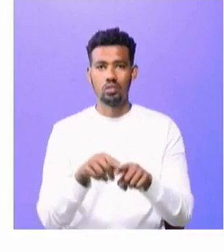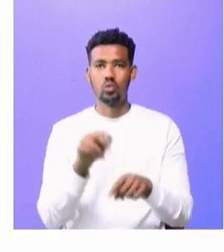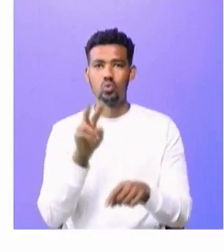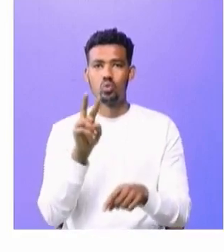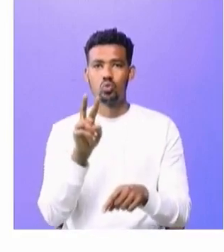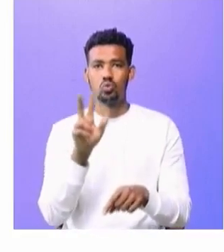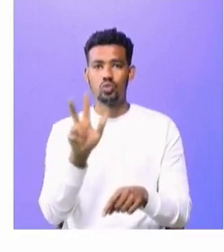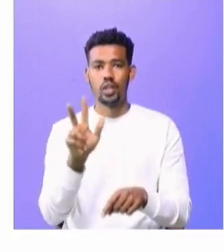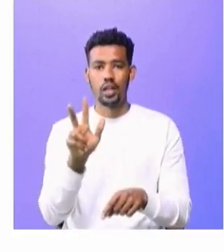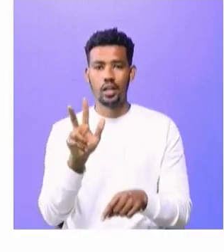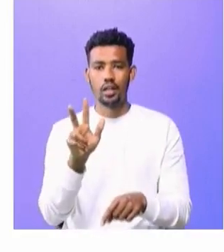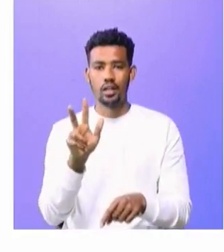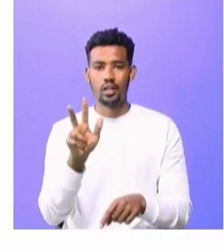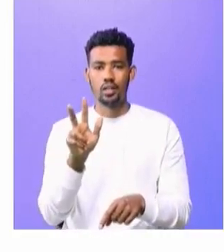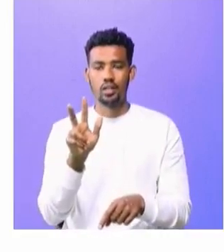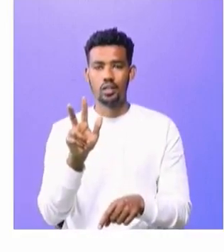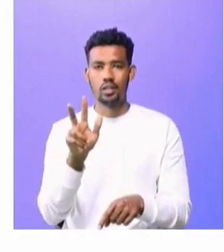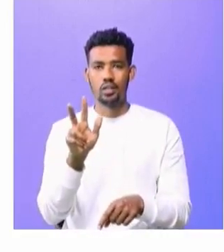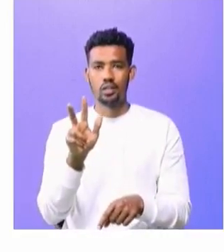3,